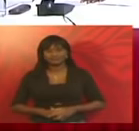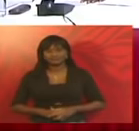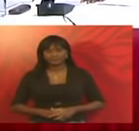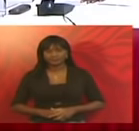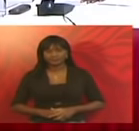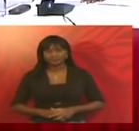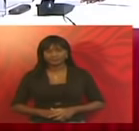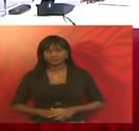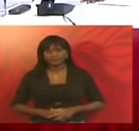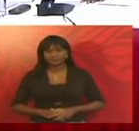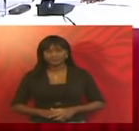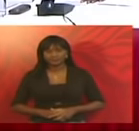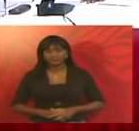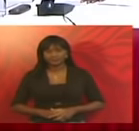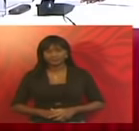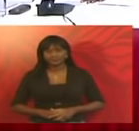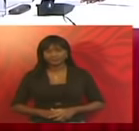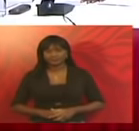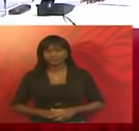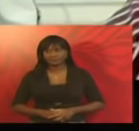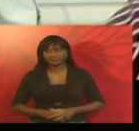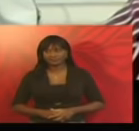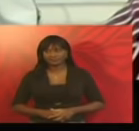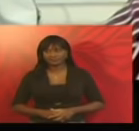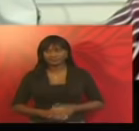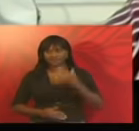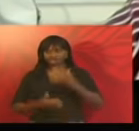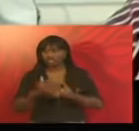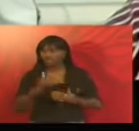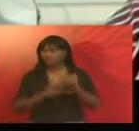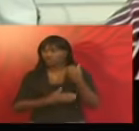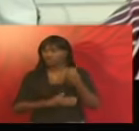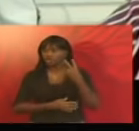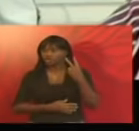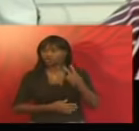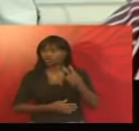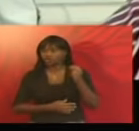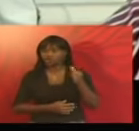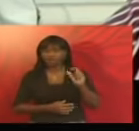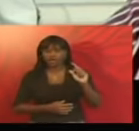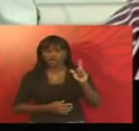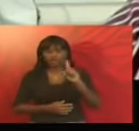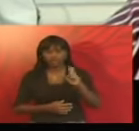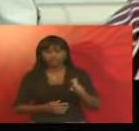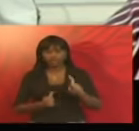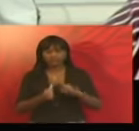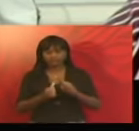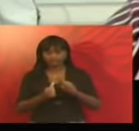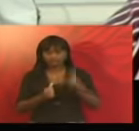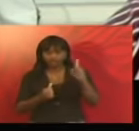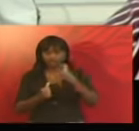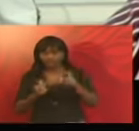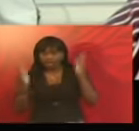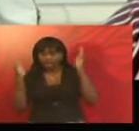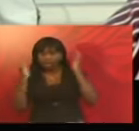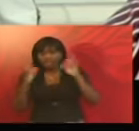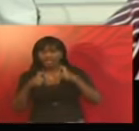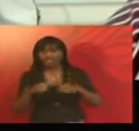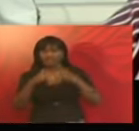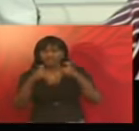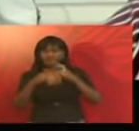IETV, we are ready for your questions. Here's some IETV news. I have two quick questions. My first question, Dr. Hines, can you give us an update on